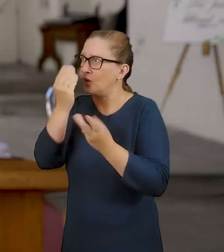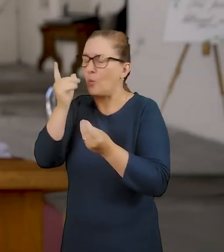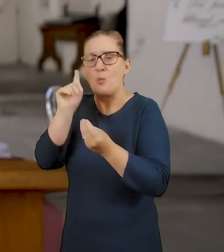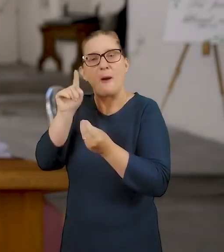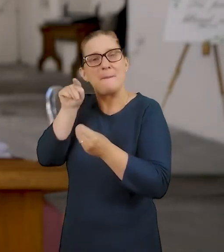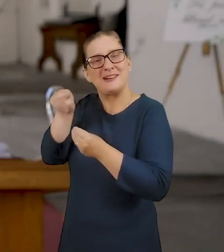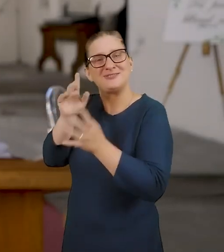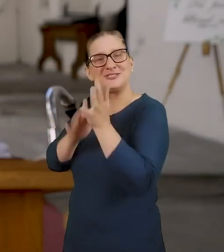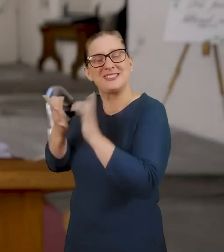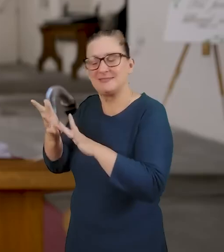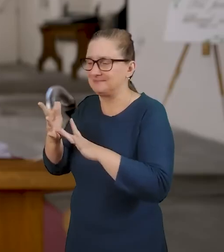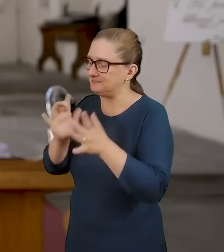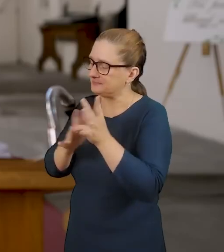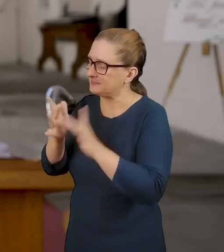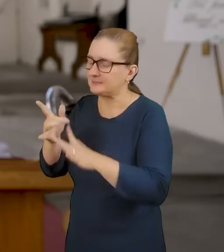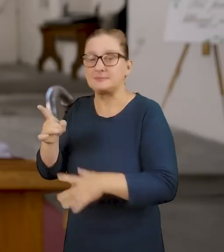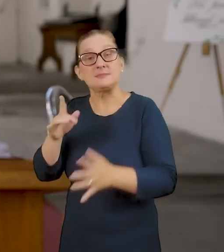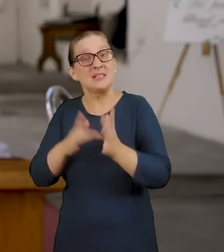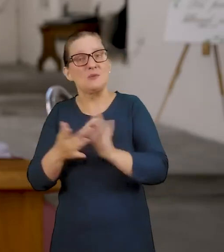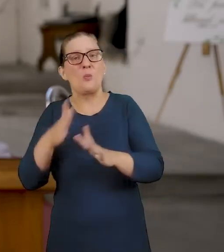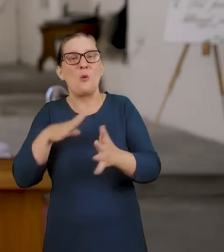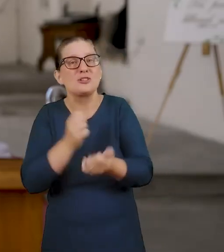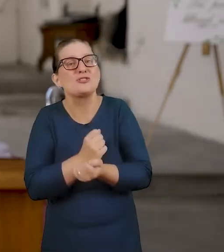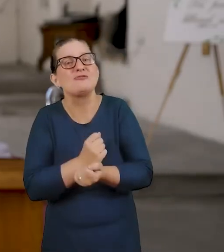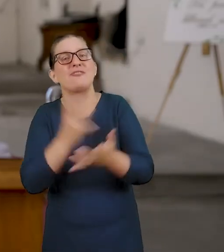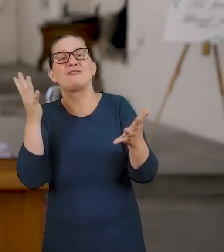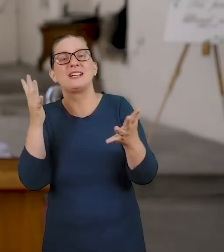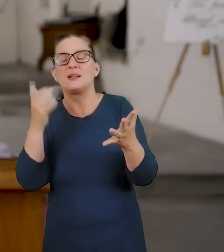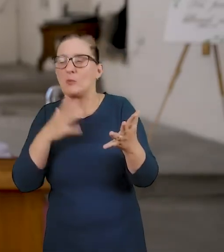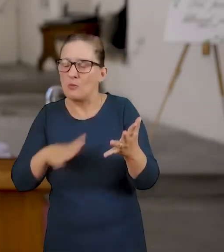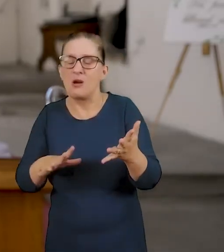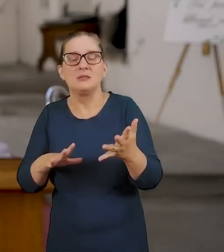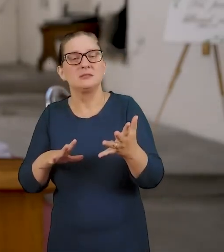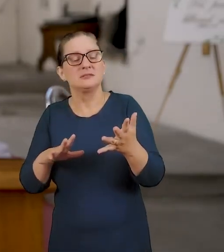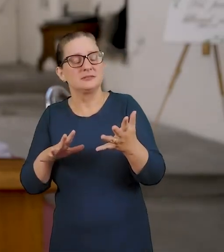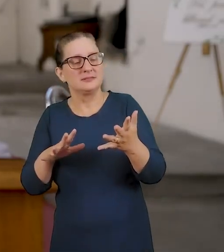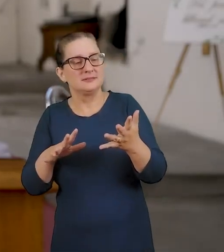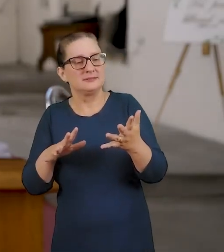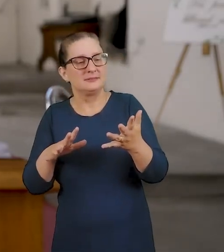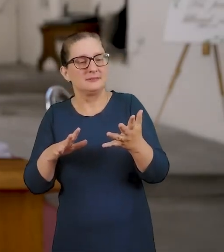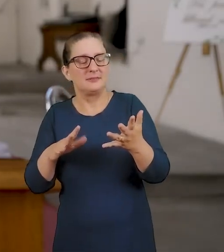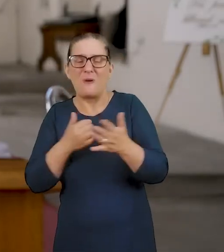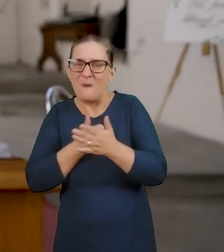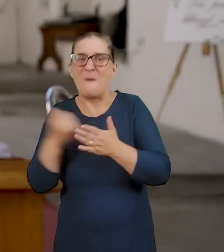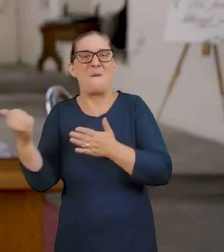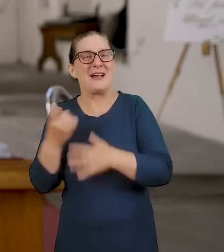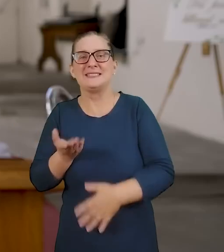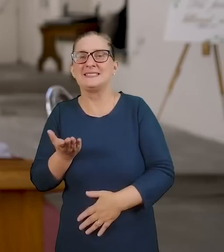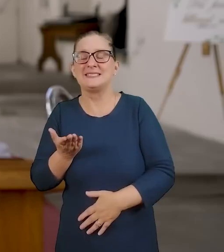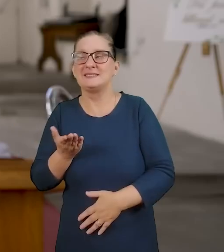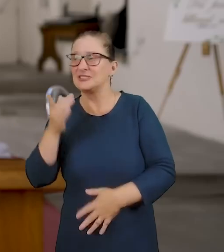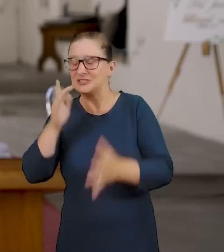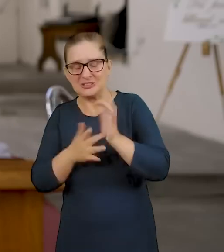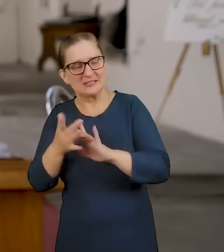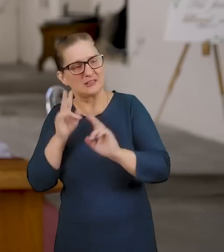And lastly, what can we learn about Jesus here? Jesus is always wanting to liberate, always wanting to set people